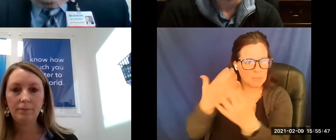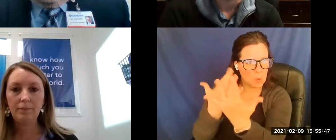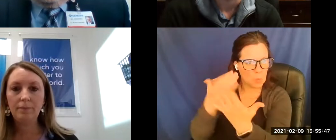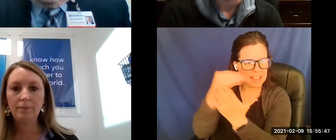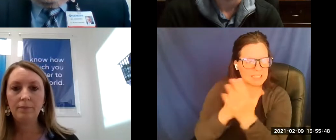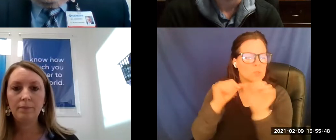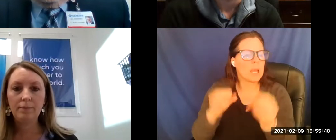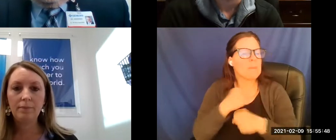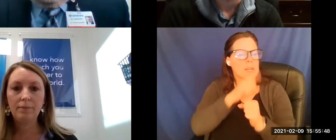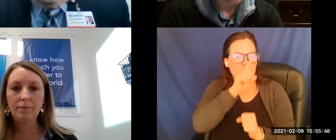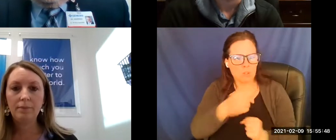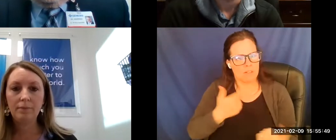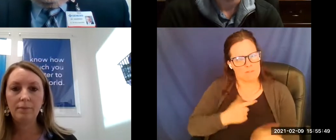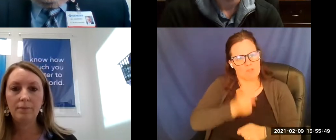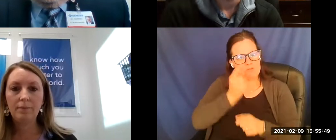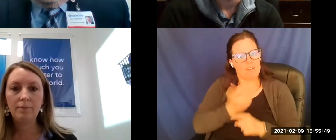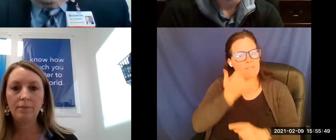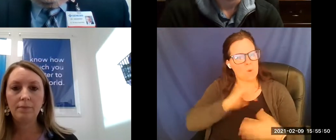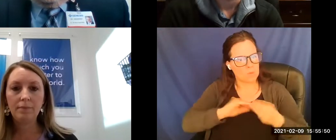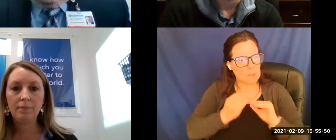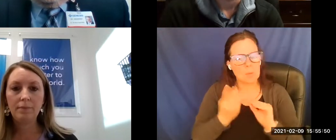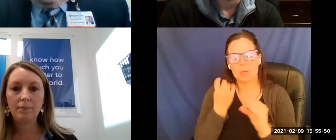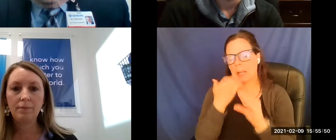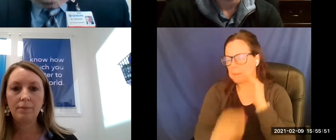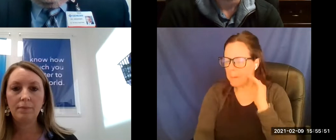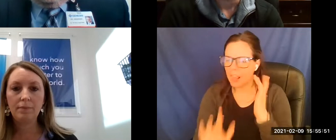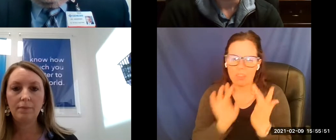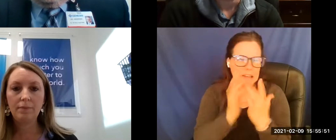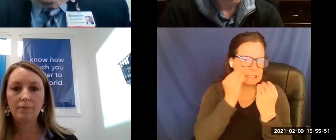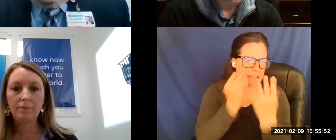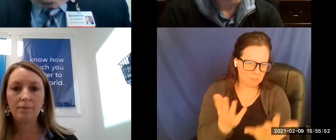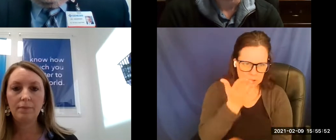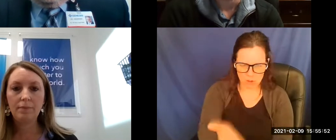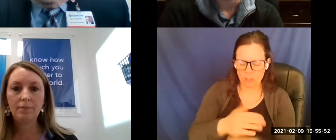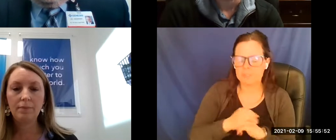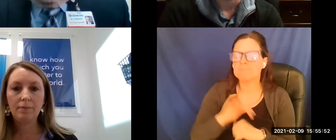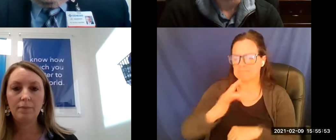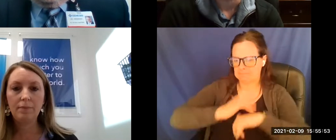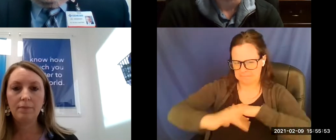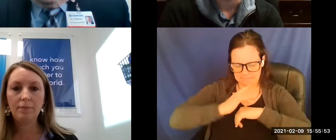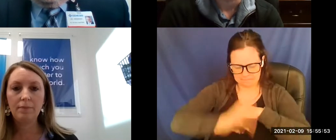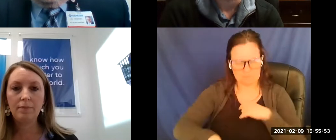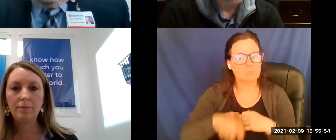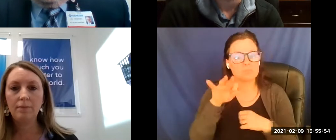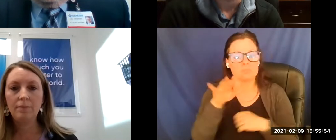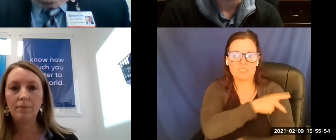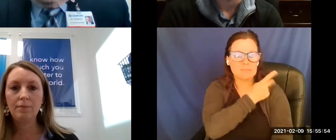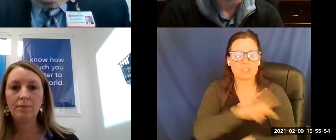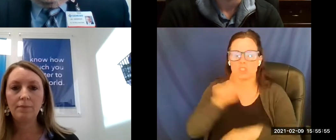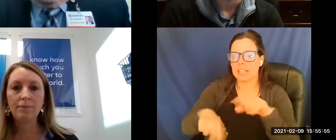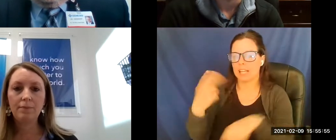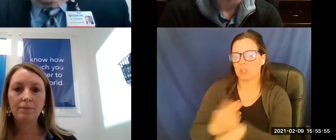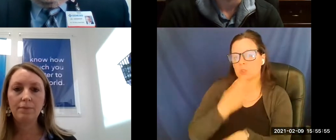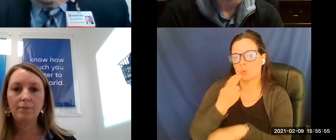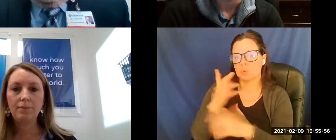email or other contact information for them. So that is available. If patients are unable to use the internet or they